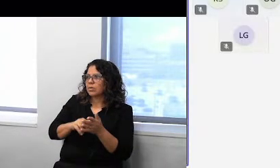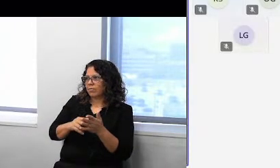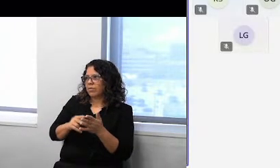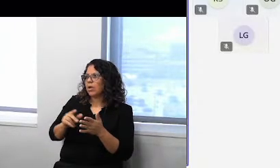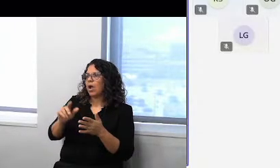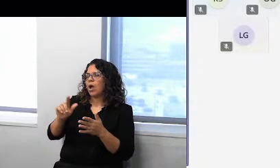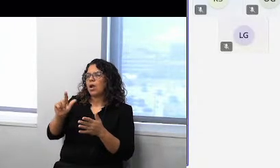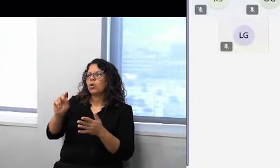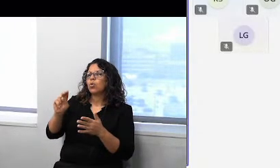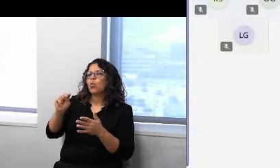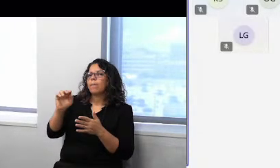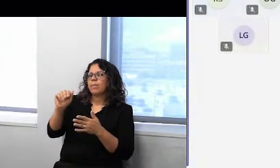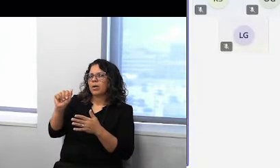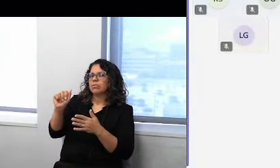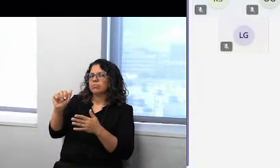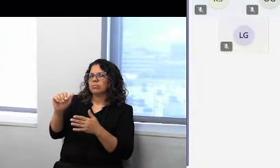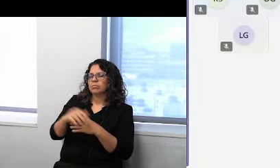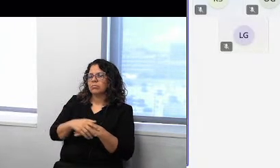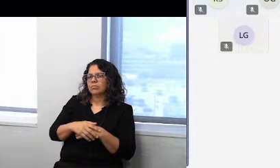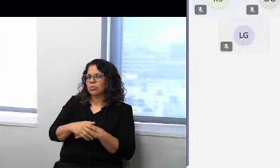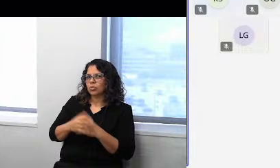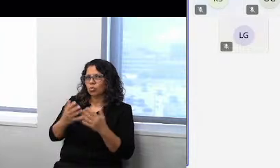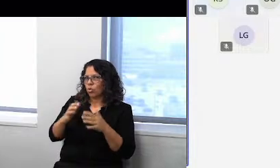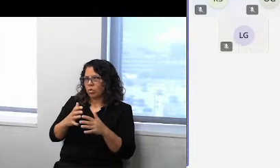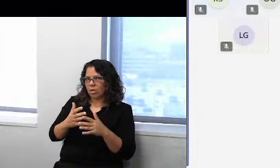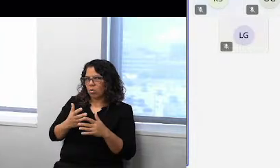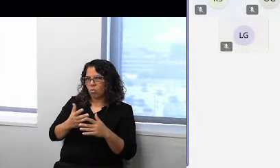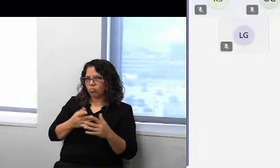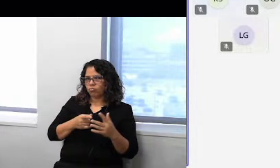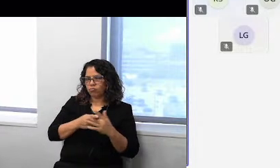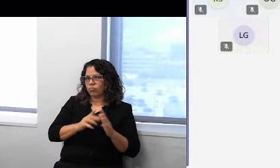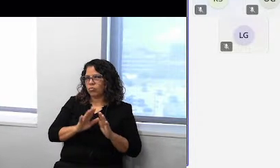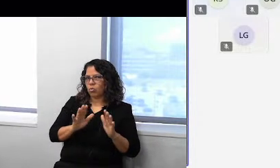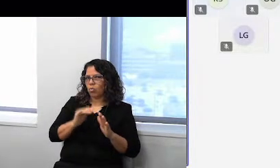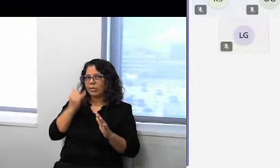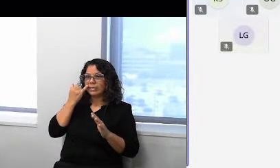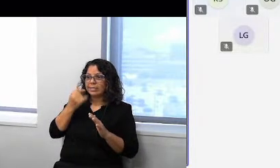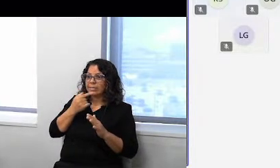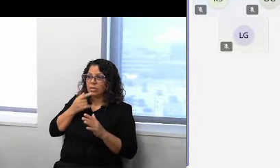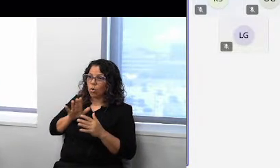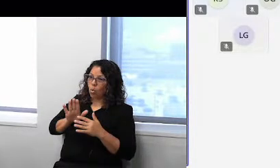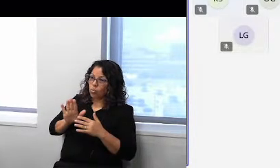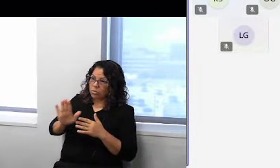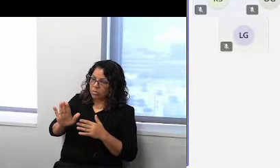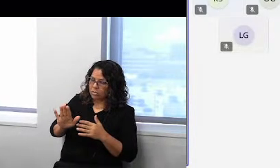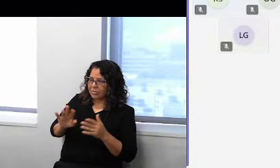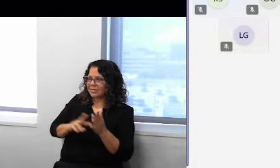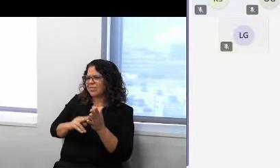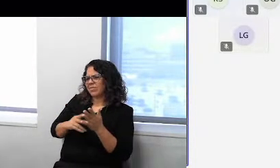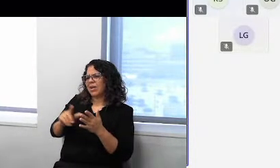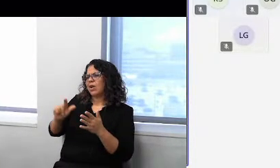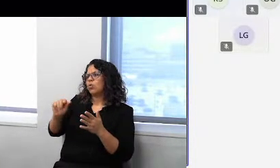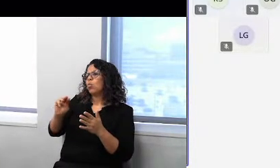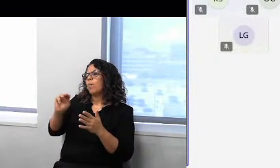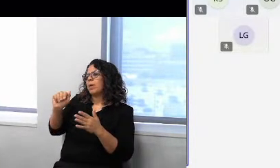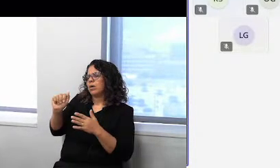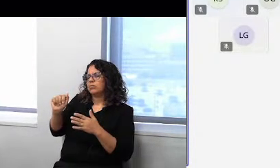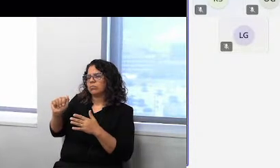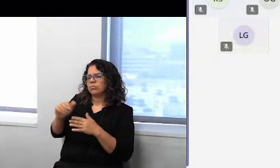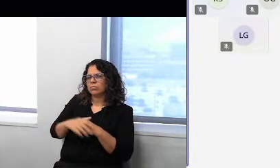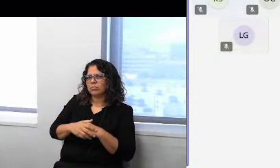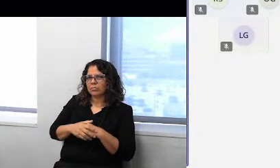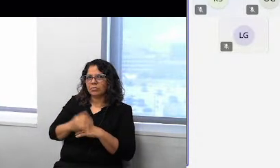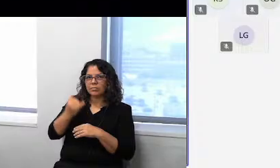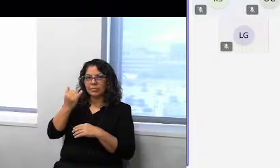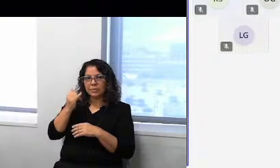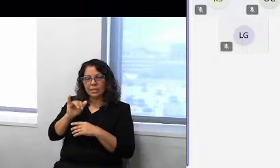forget, take no offense that I said you instead of. Thank you, sir. Okay. So the ones that Genera is installing that are